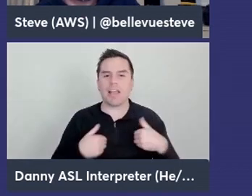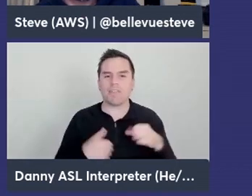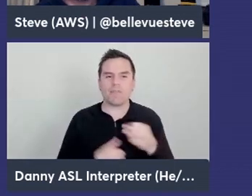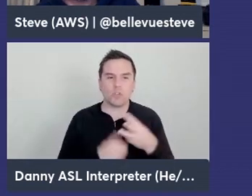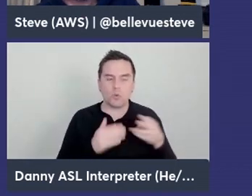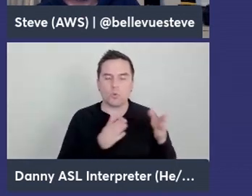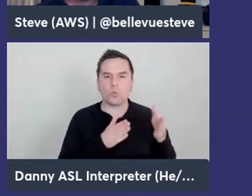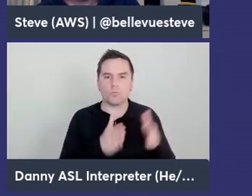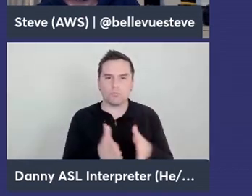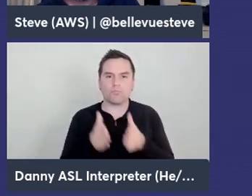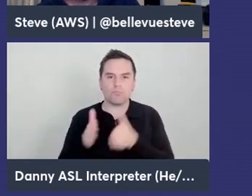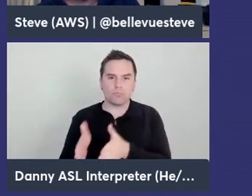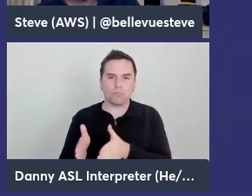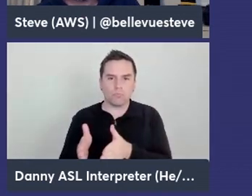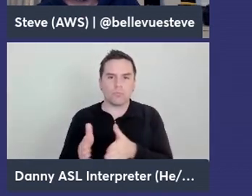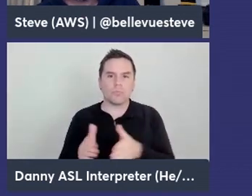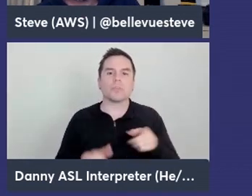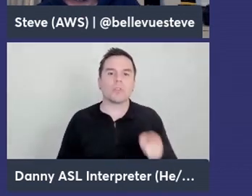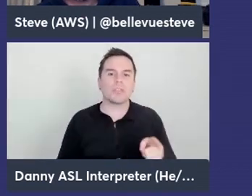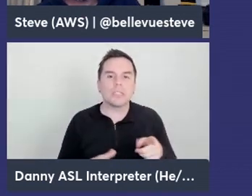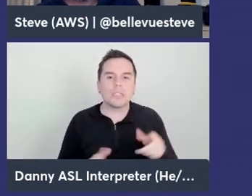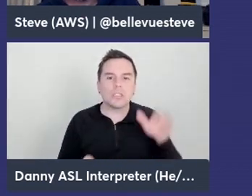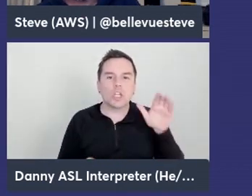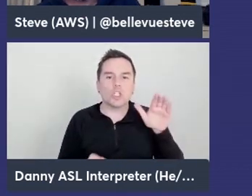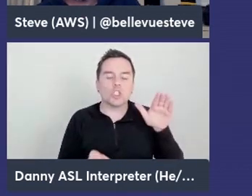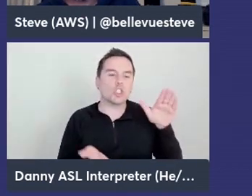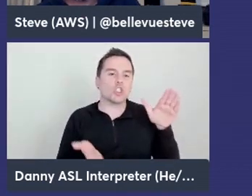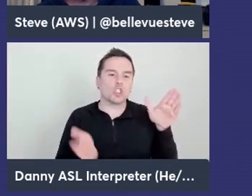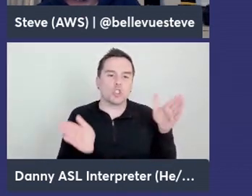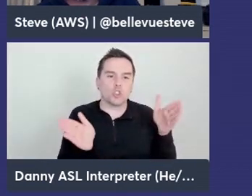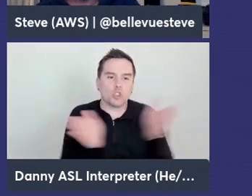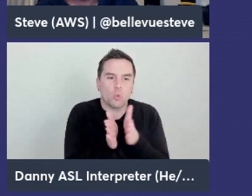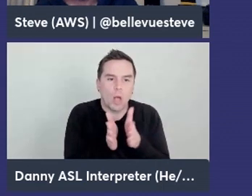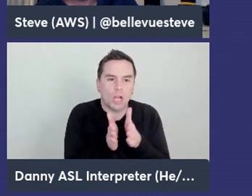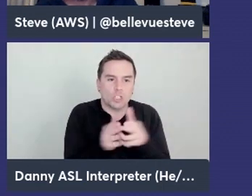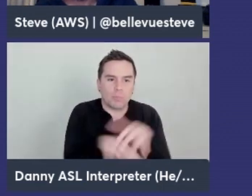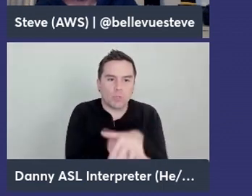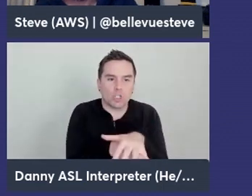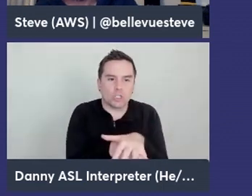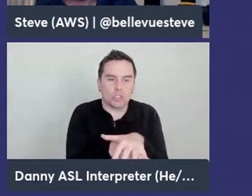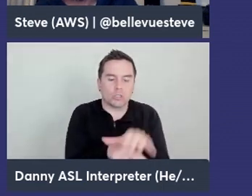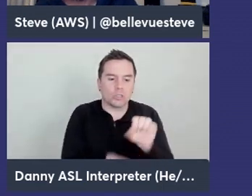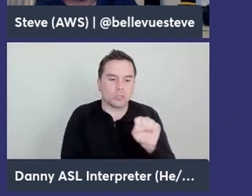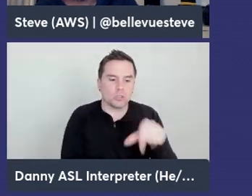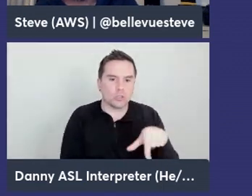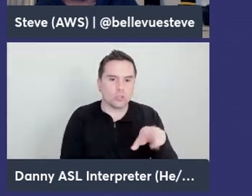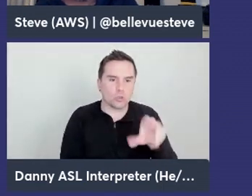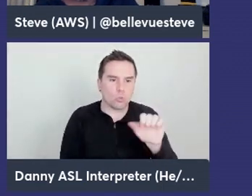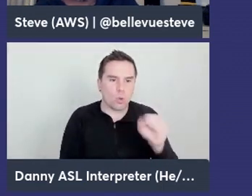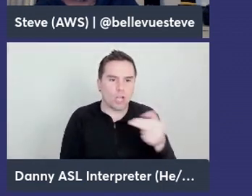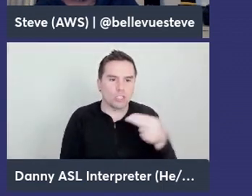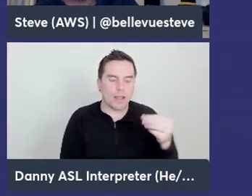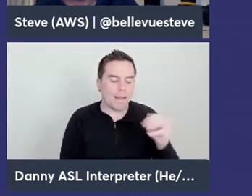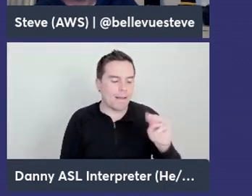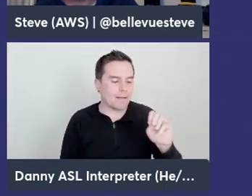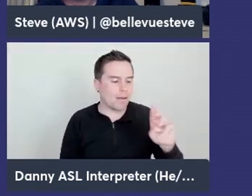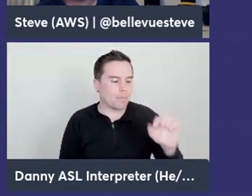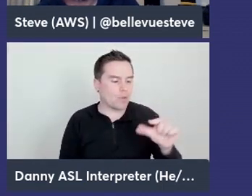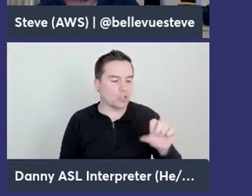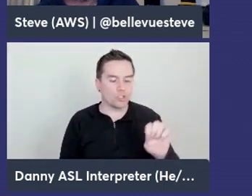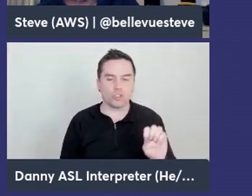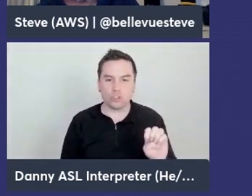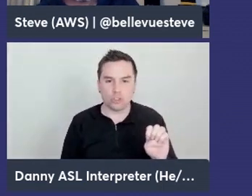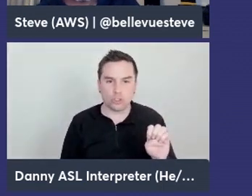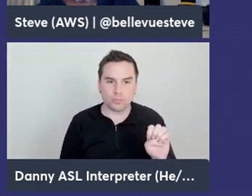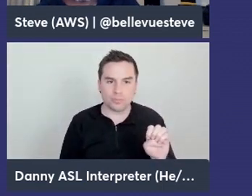for squash and merge. So with that, we can merge in a change. I don't know if there's any thoughts or questions, or that was kind